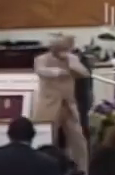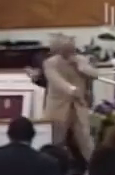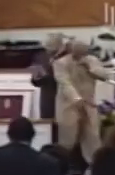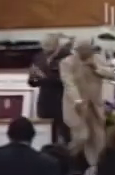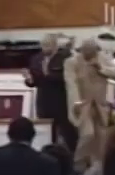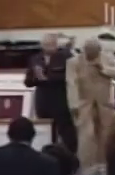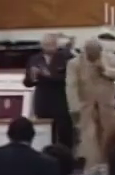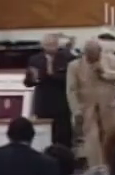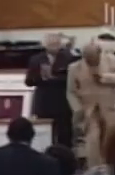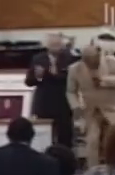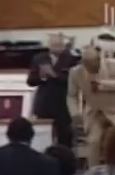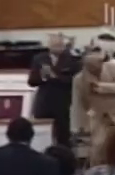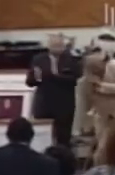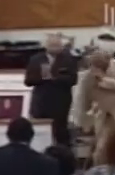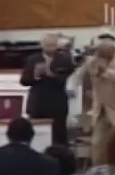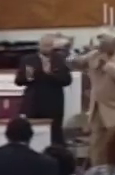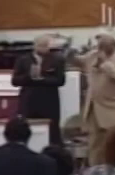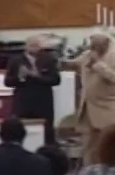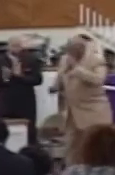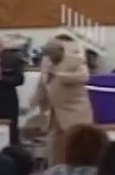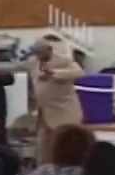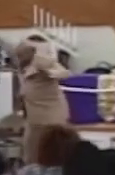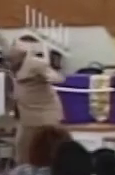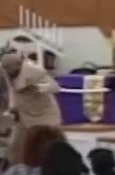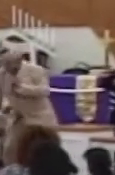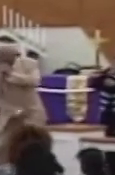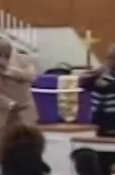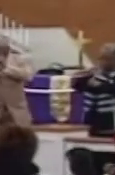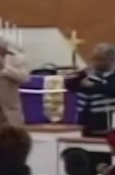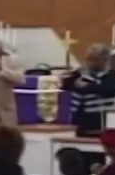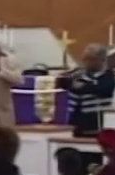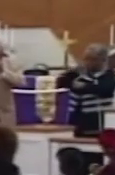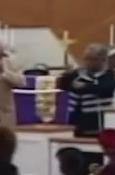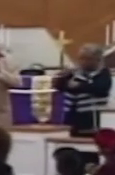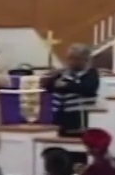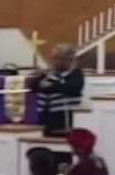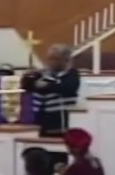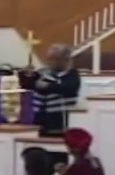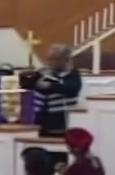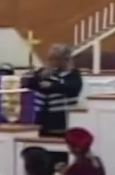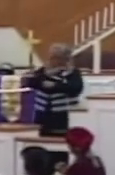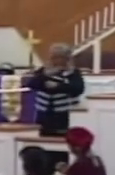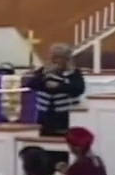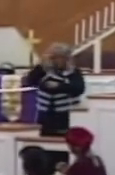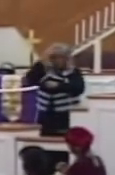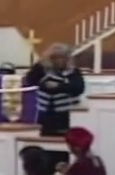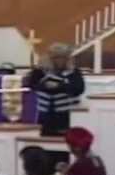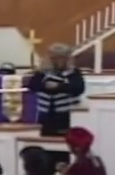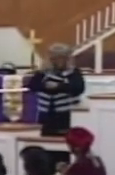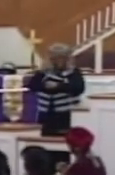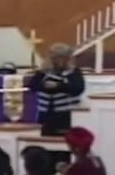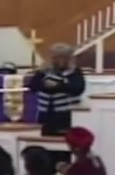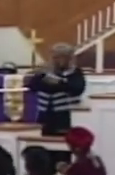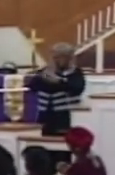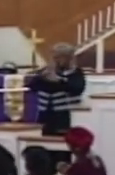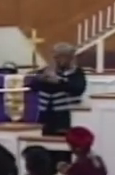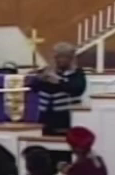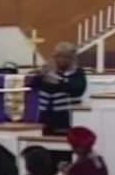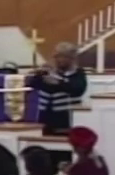man's sword, reached down, cut off his head, took the